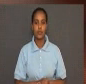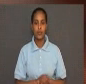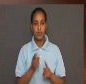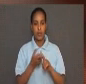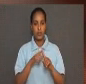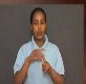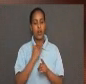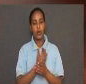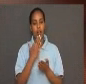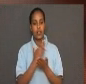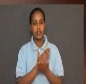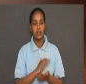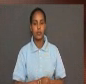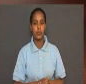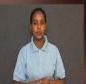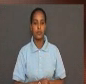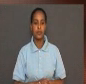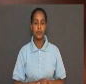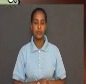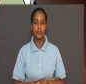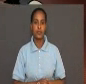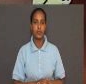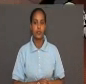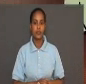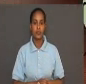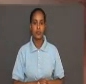Let's get back to our lesson.